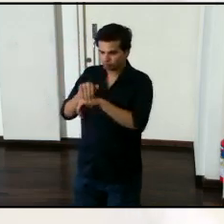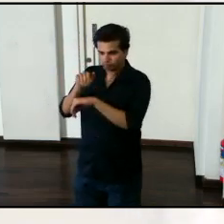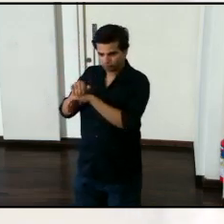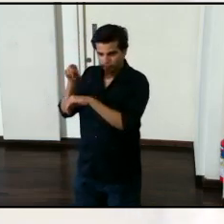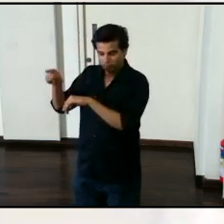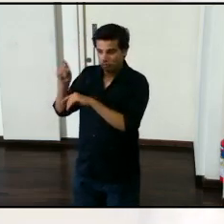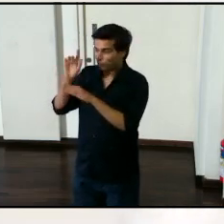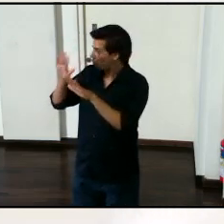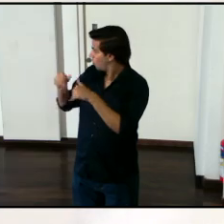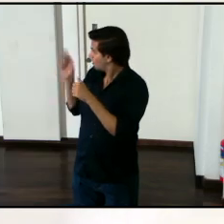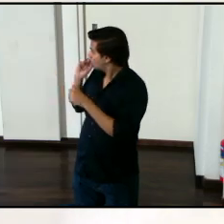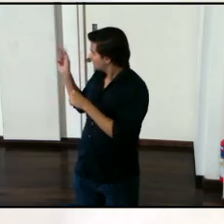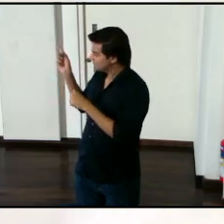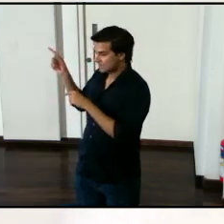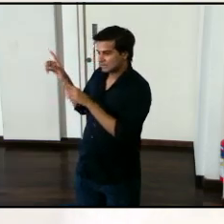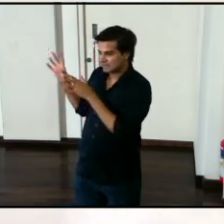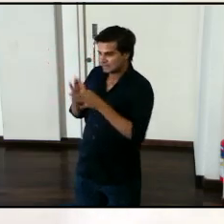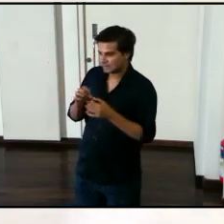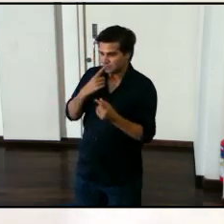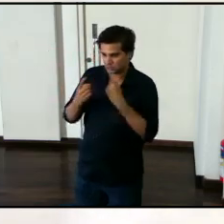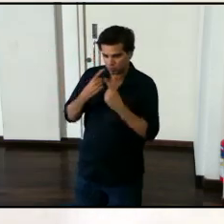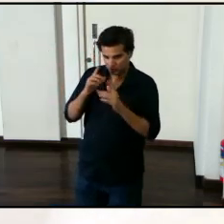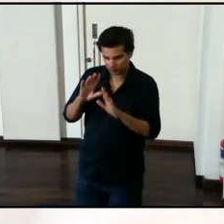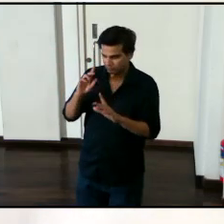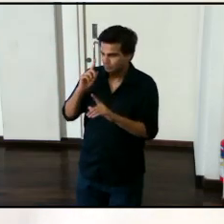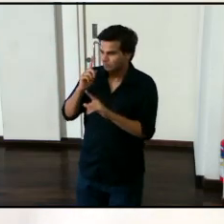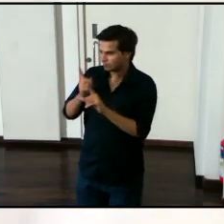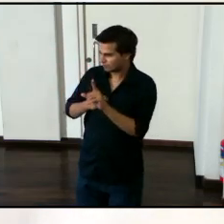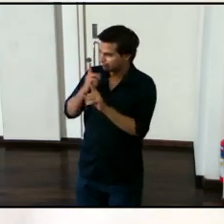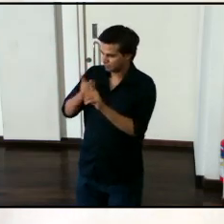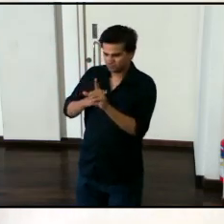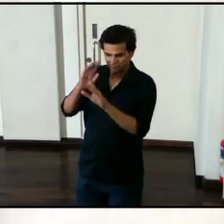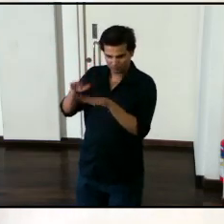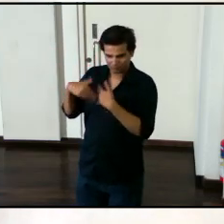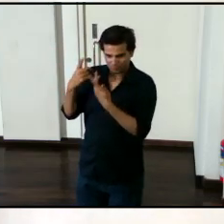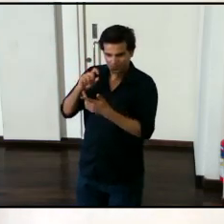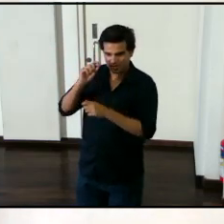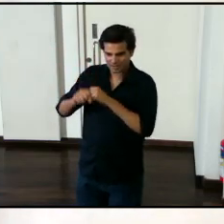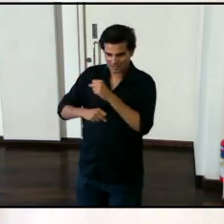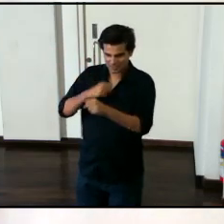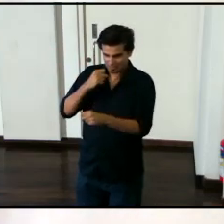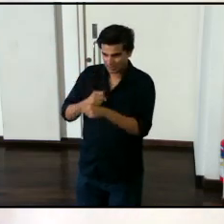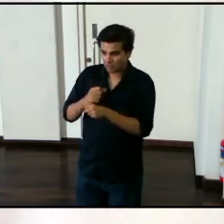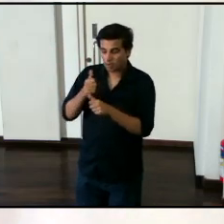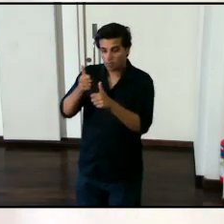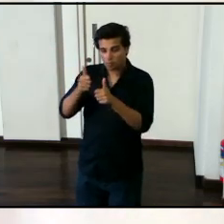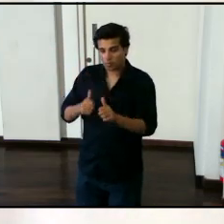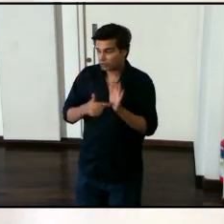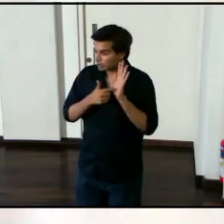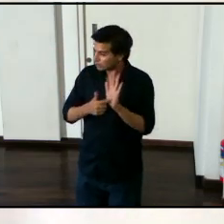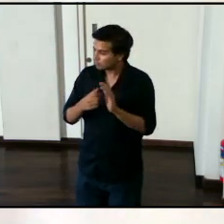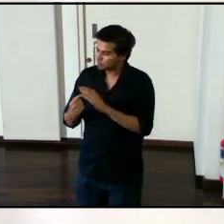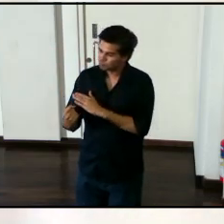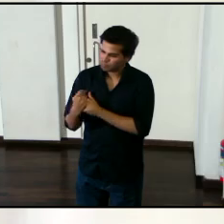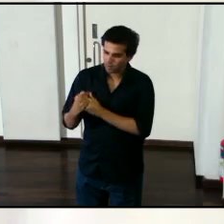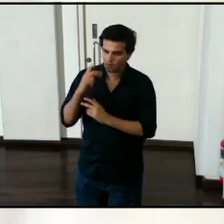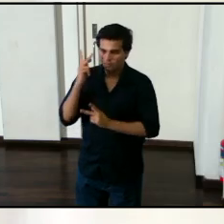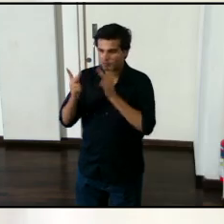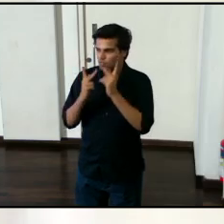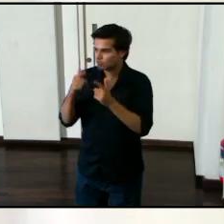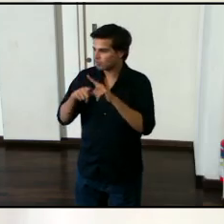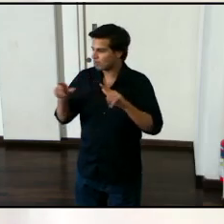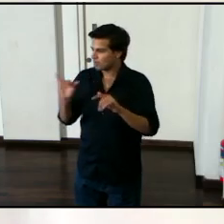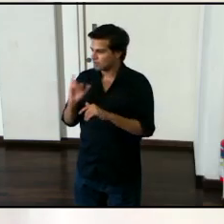vibrant posters. For over a century, posters have been a powerful tool in India's visual